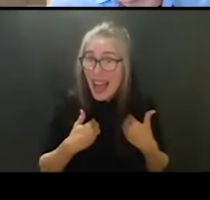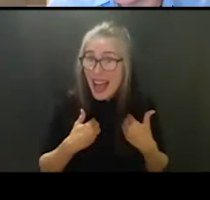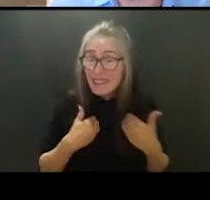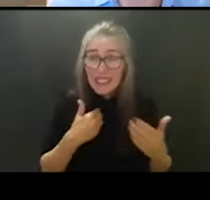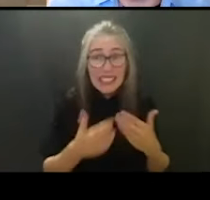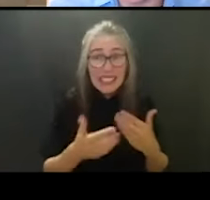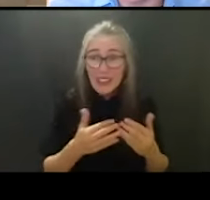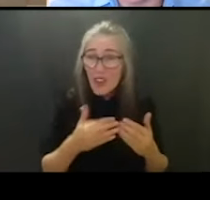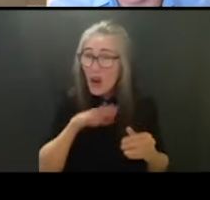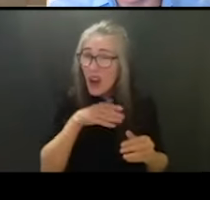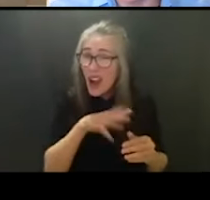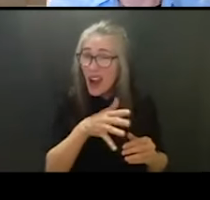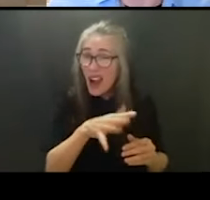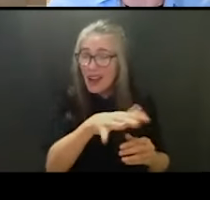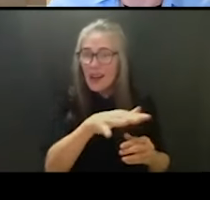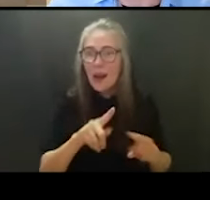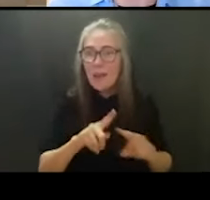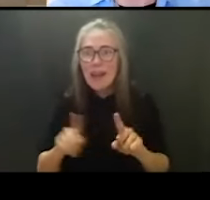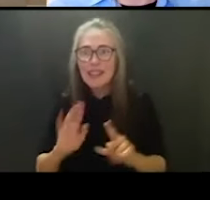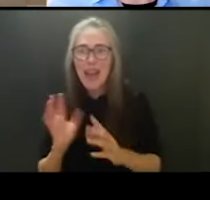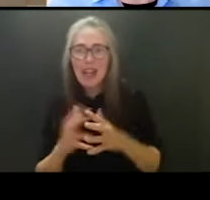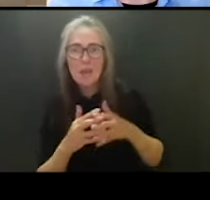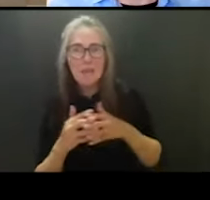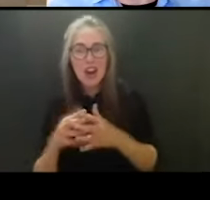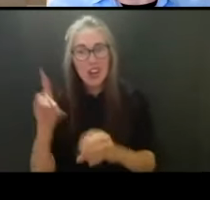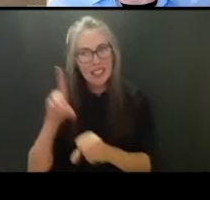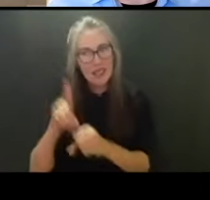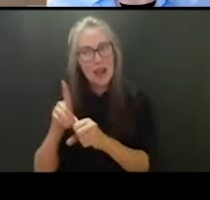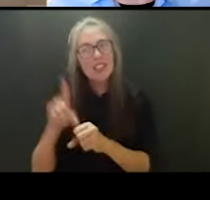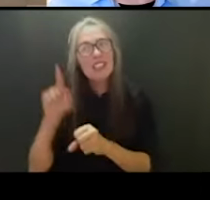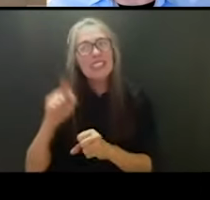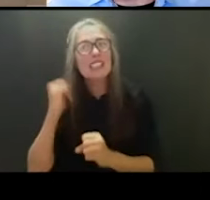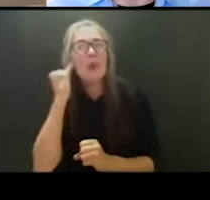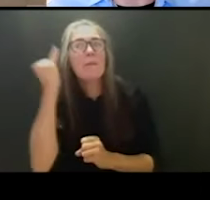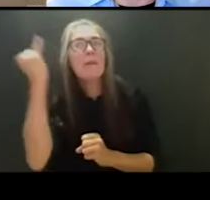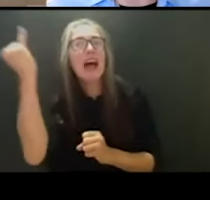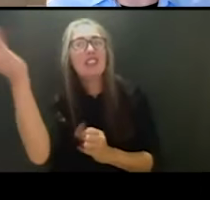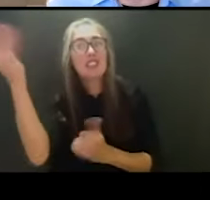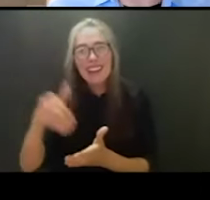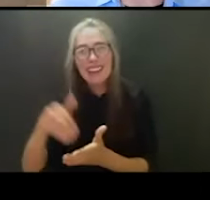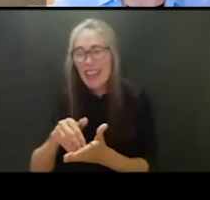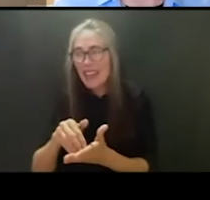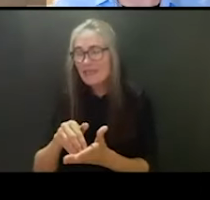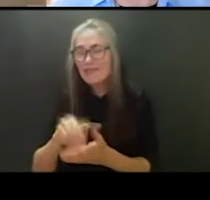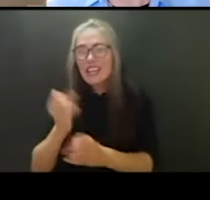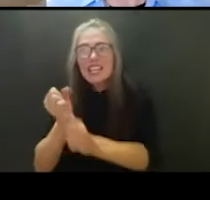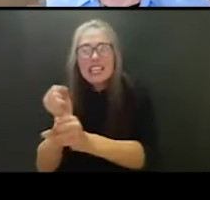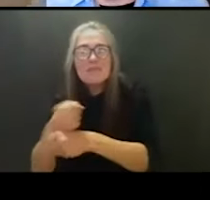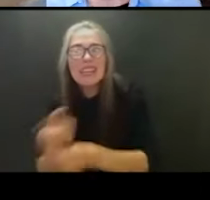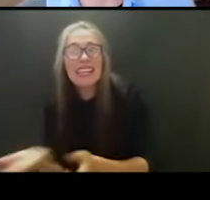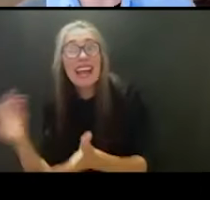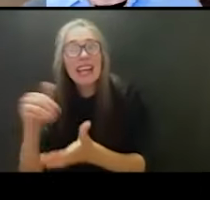that we have such as it is, but then also reimagining and reinventing our American democracy,